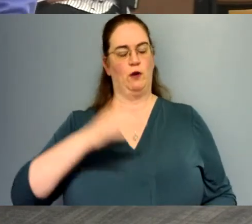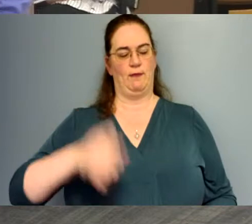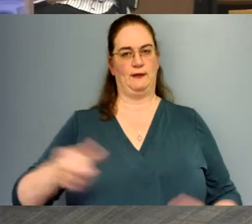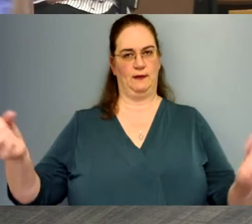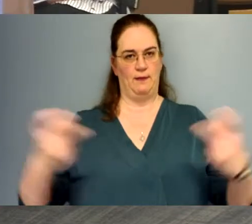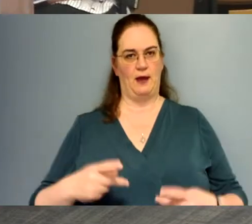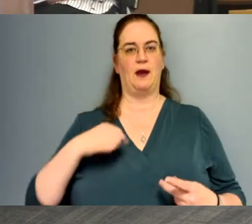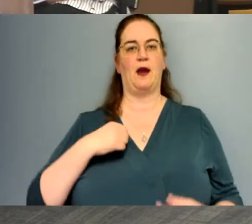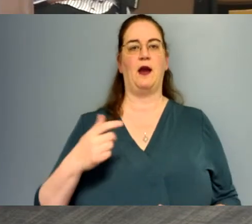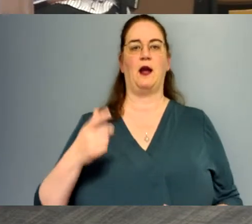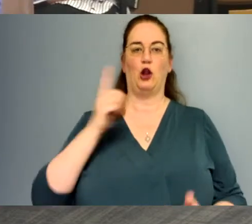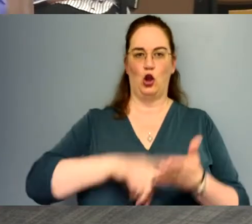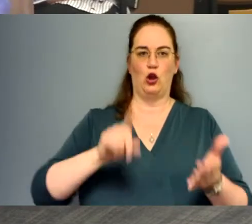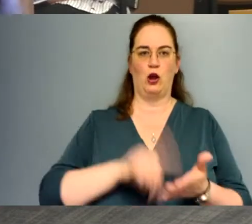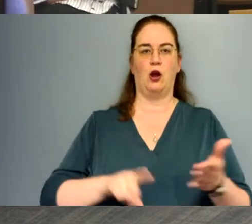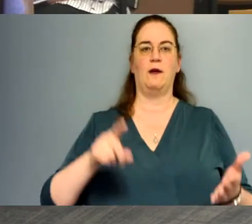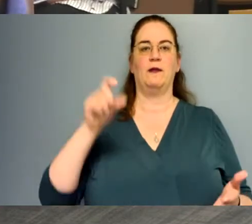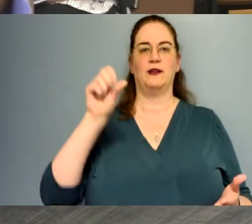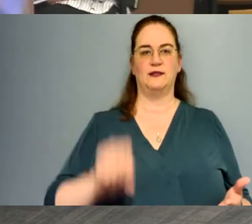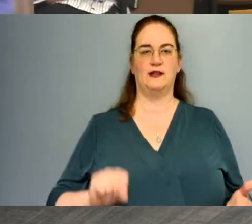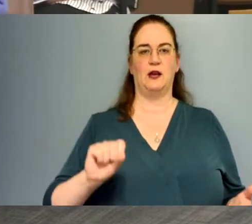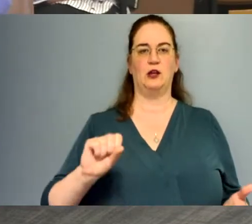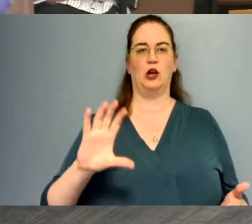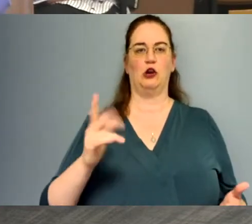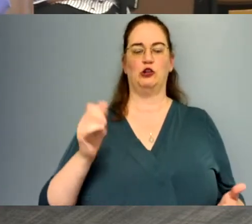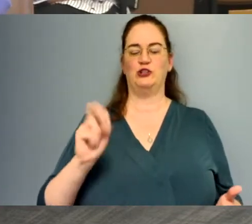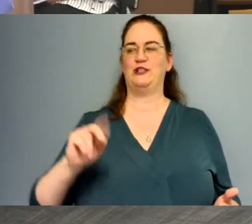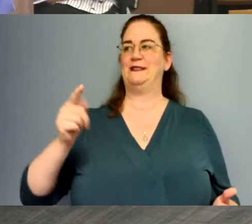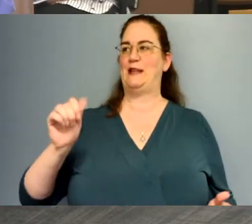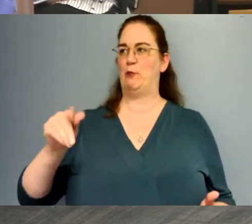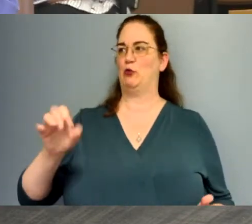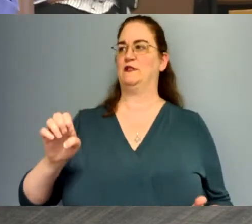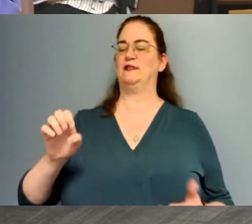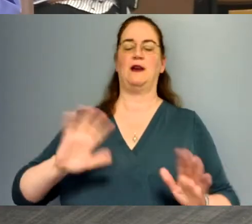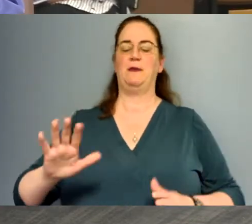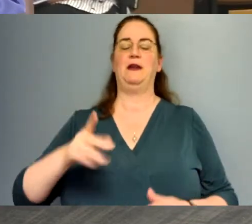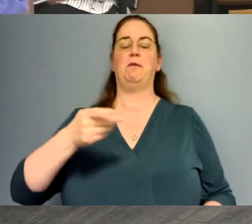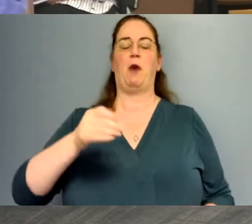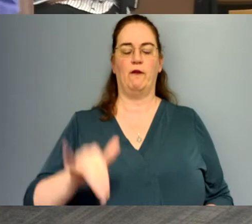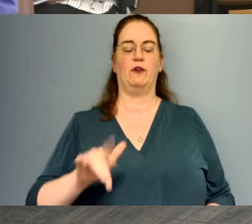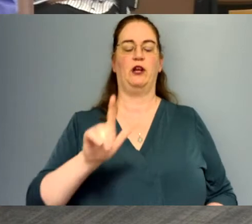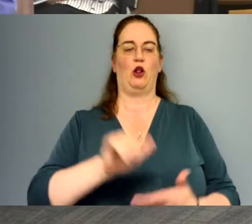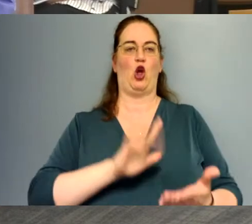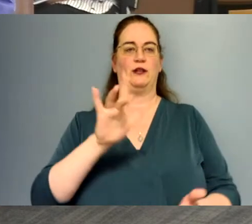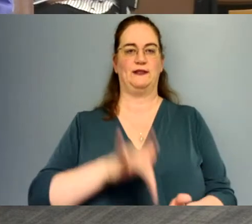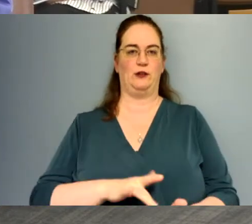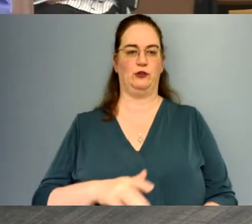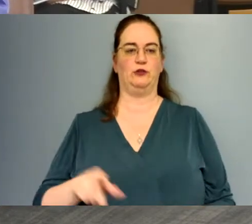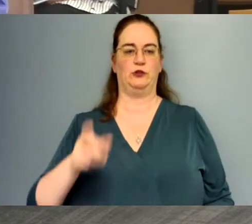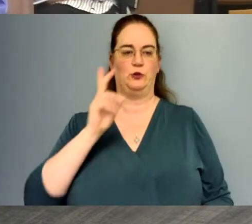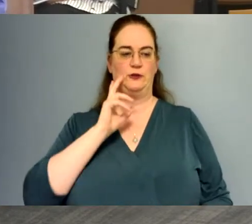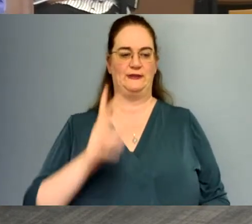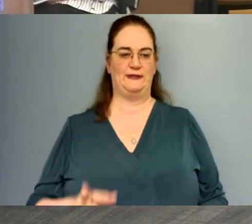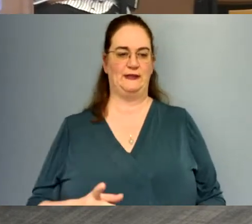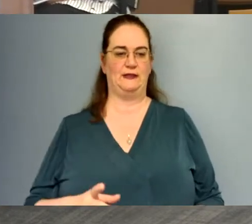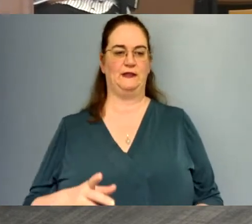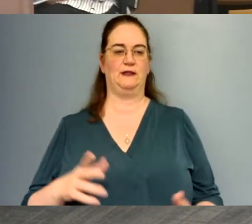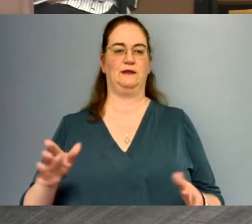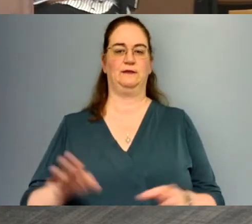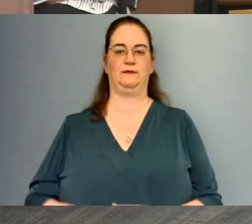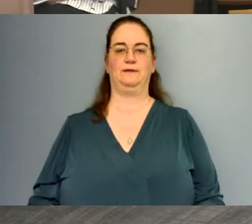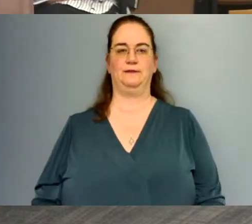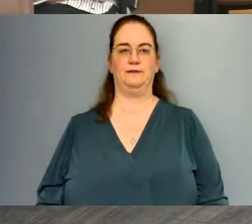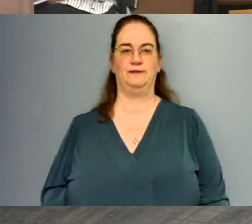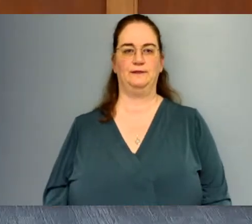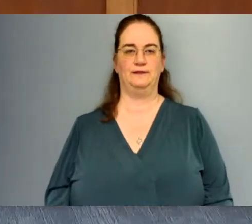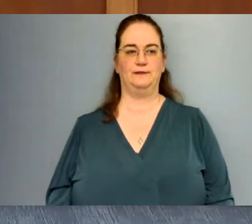and look up the Southern Christian Temperance Unit. Poverty. You will see described All right. less